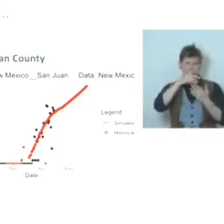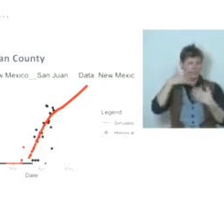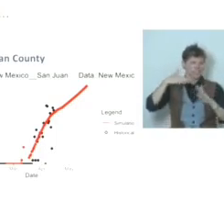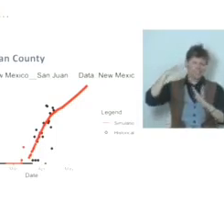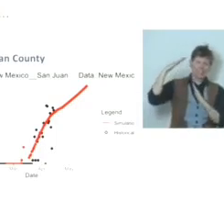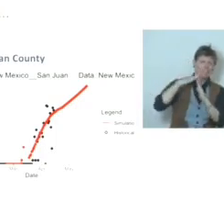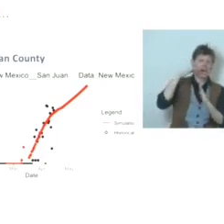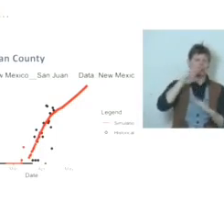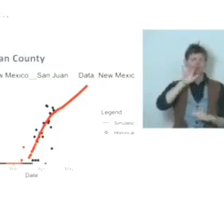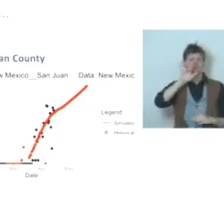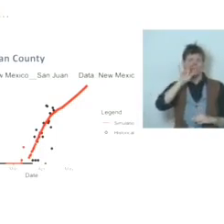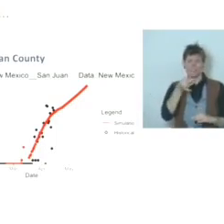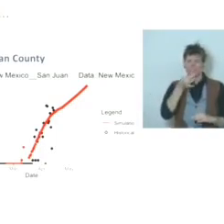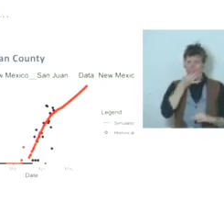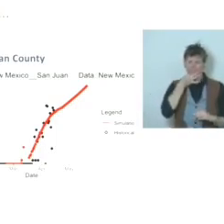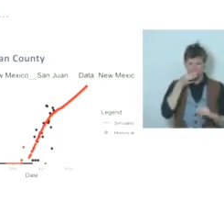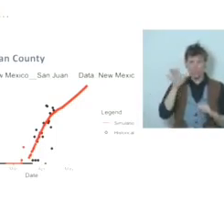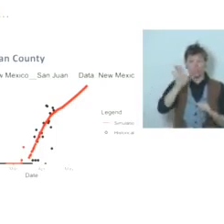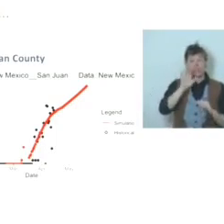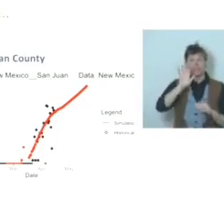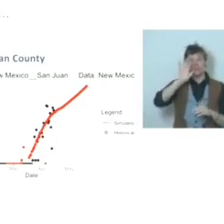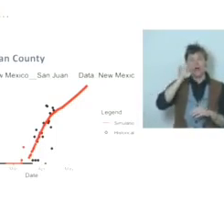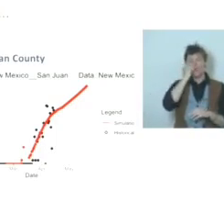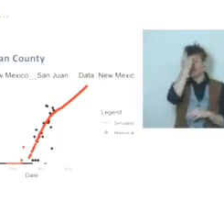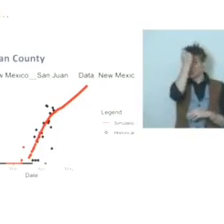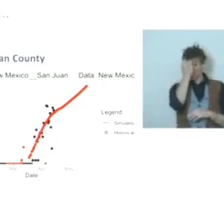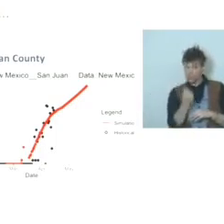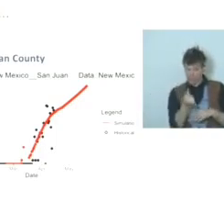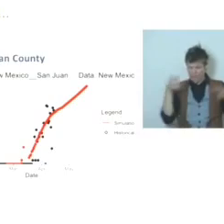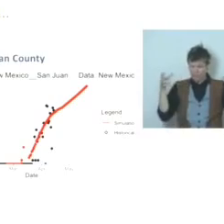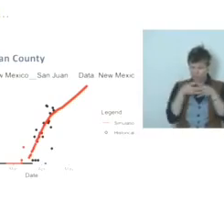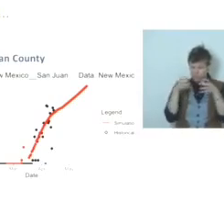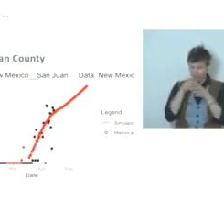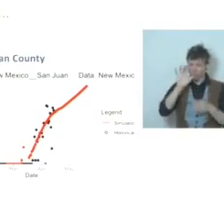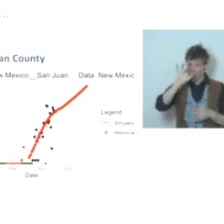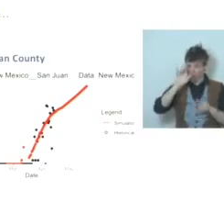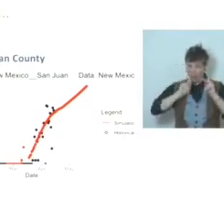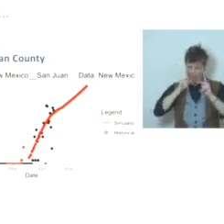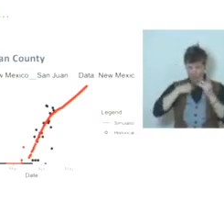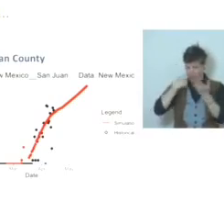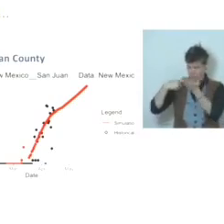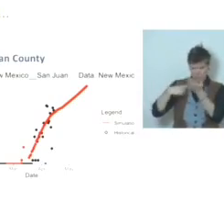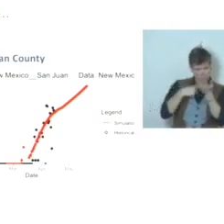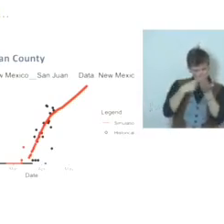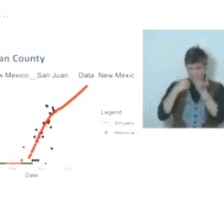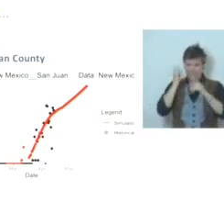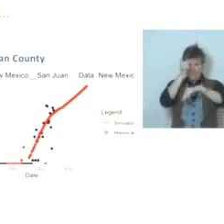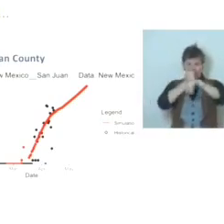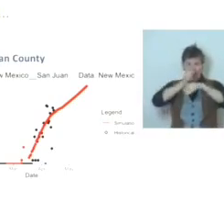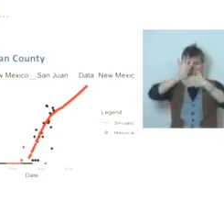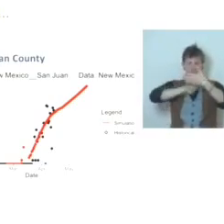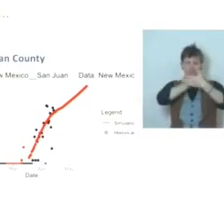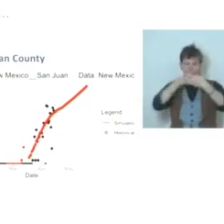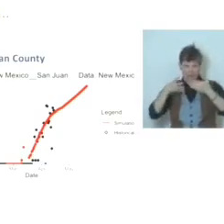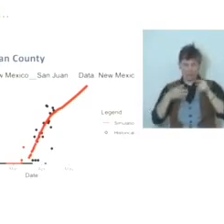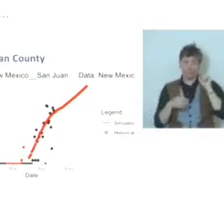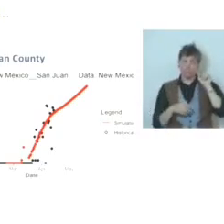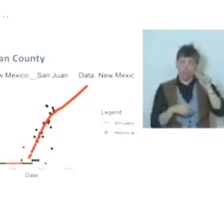Secretary of Health Services over in New Mexico giving an update with the governor, Michelle Lujan Grisham. They do